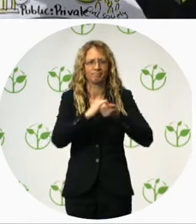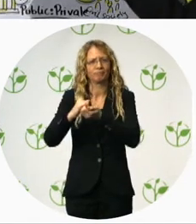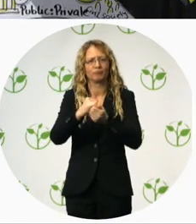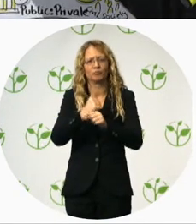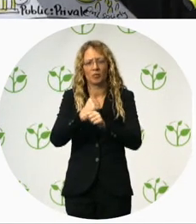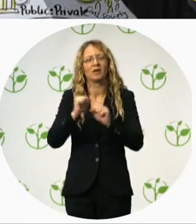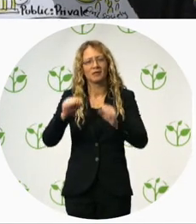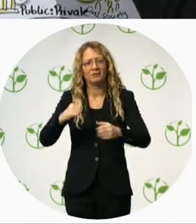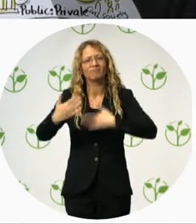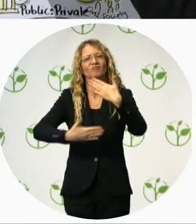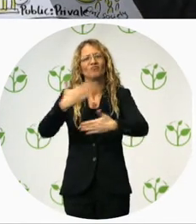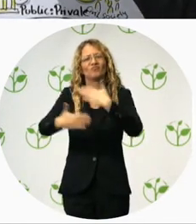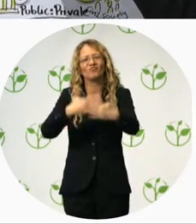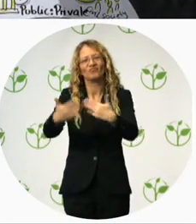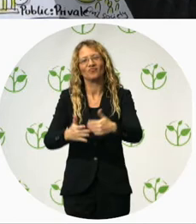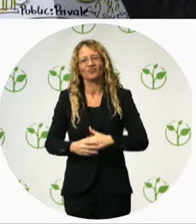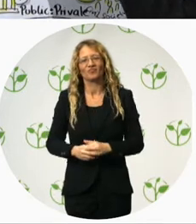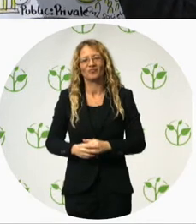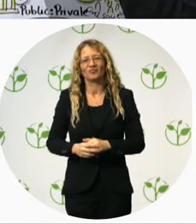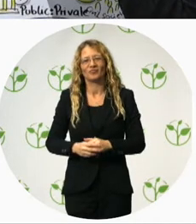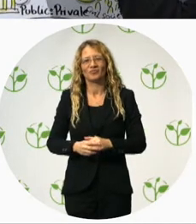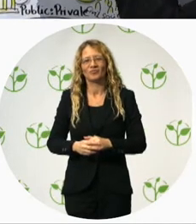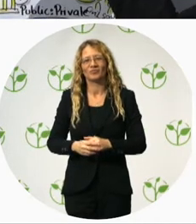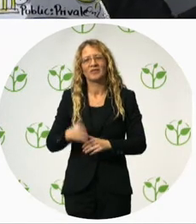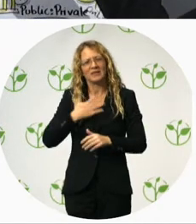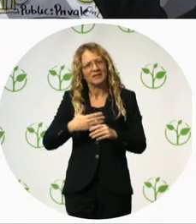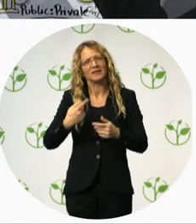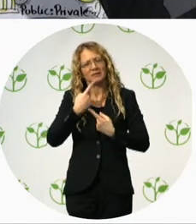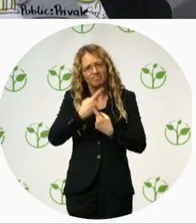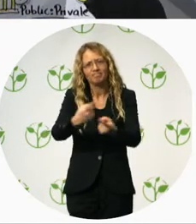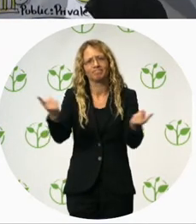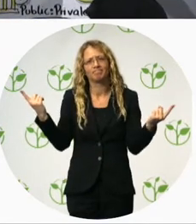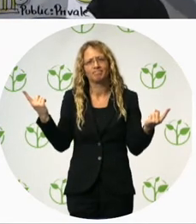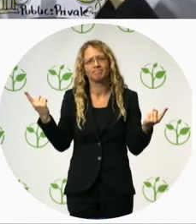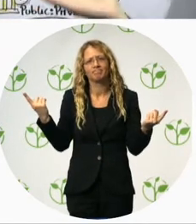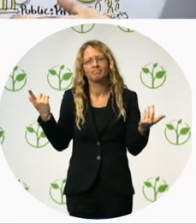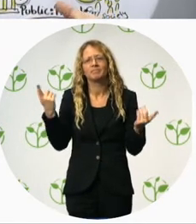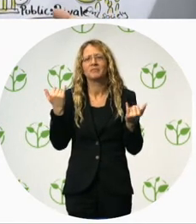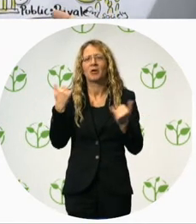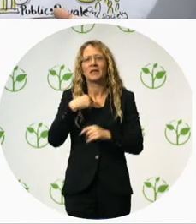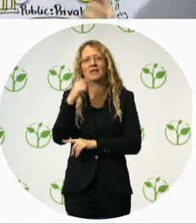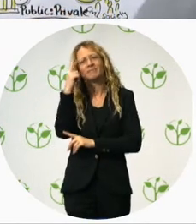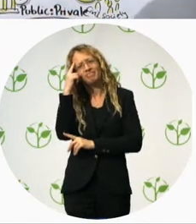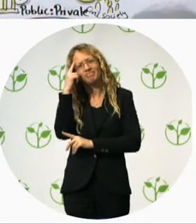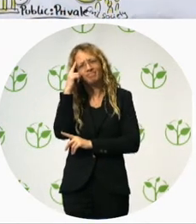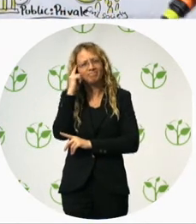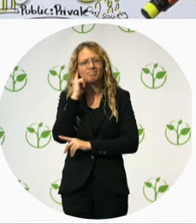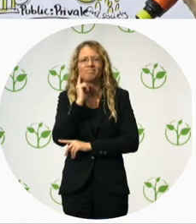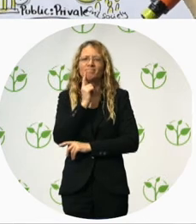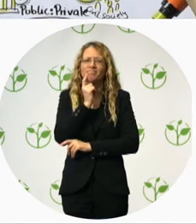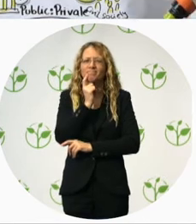one message was that we should start with asking the question, what is possible, rather than what is not possible.